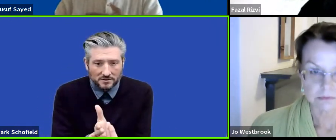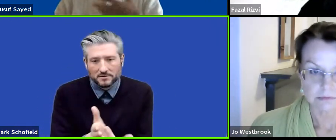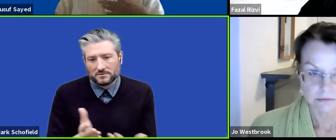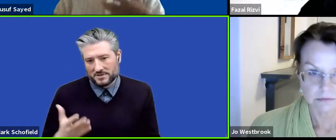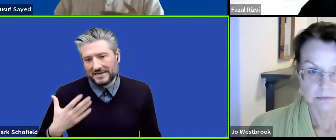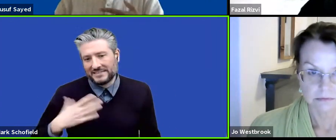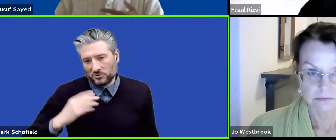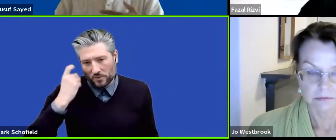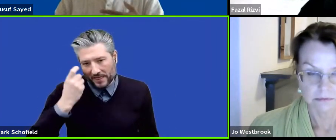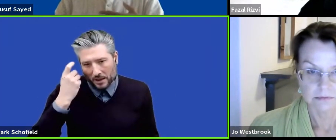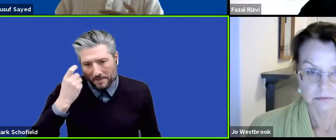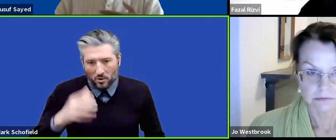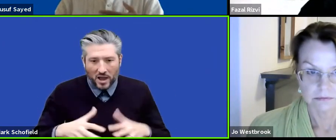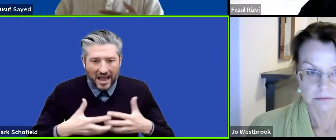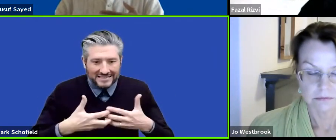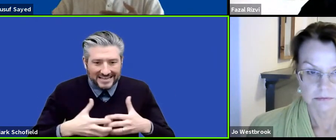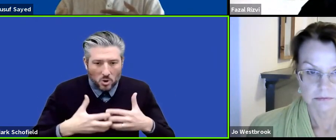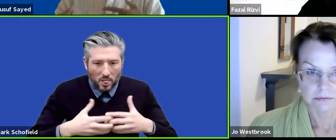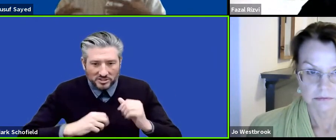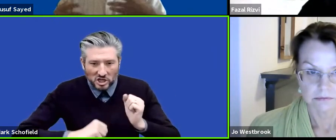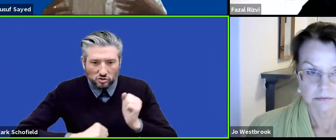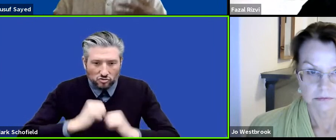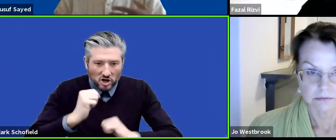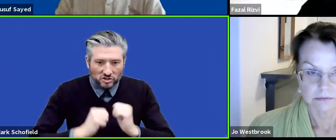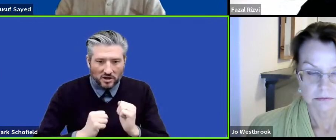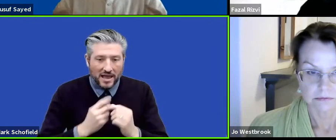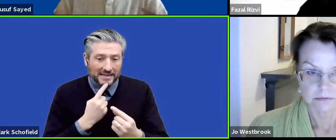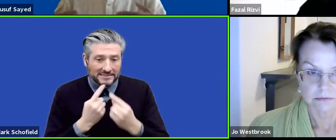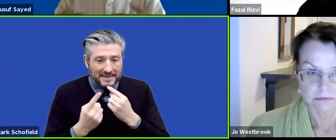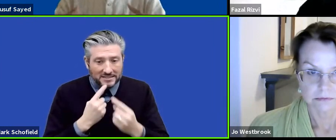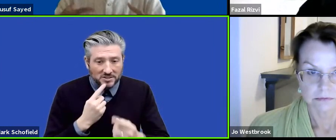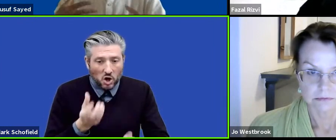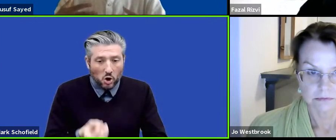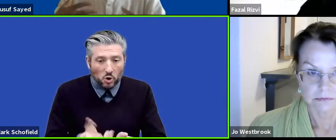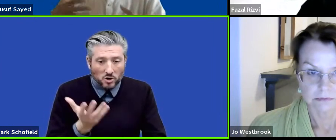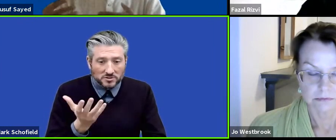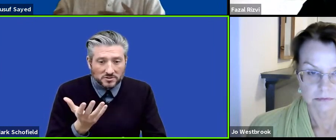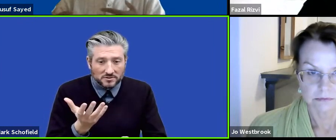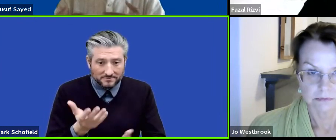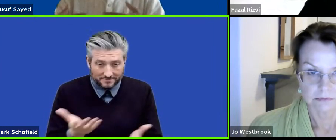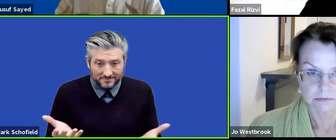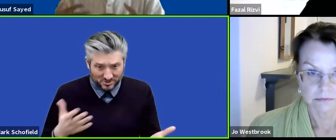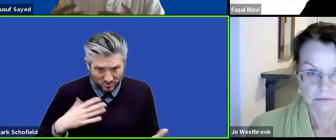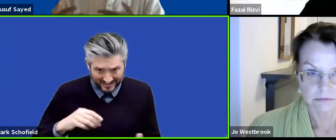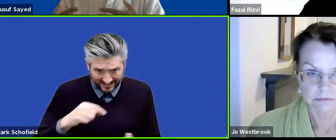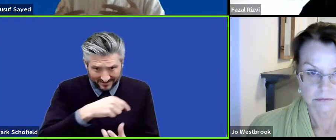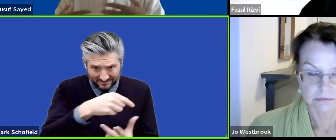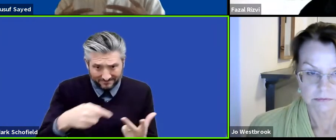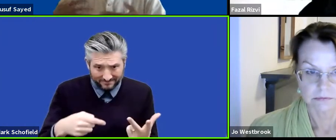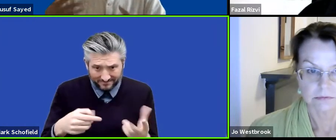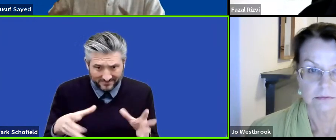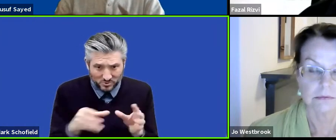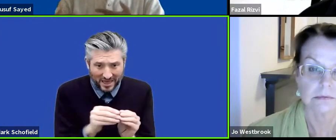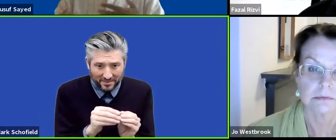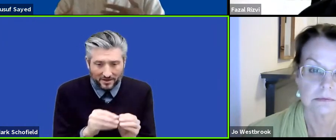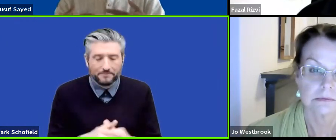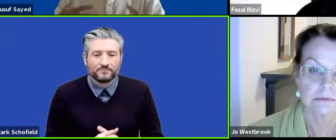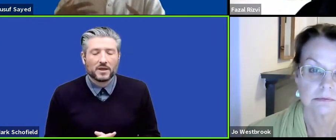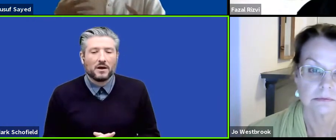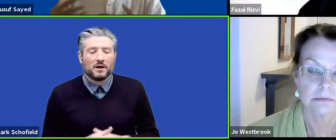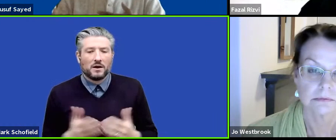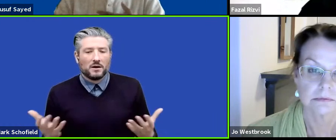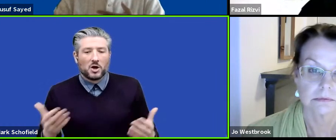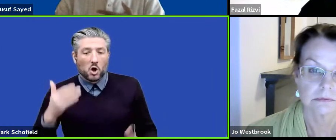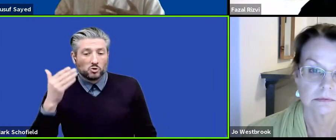infrastructure, and data costs, for example, right? You can't resolve the issue of the integration of school